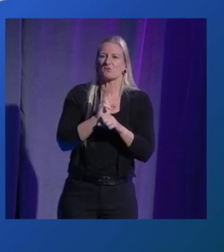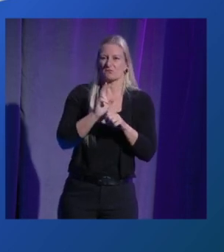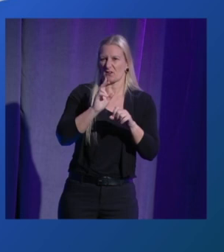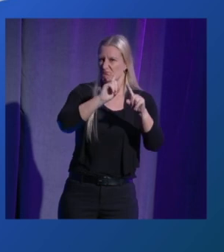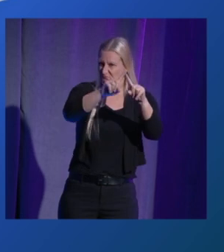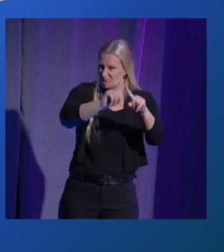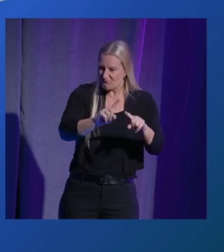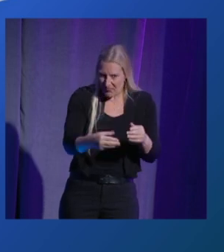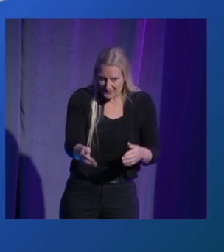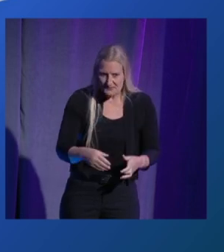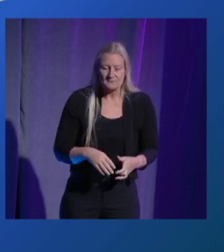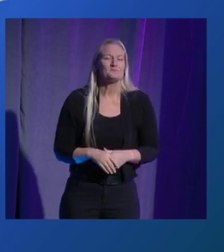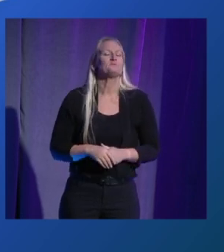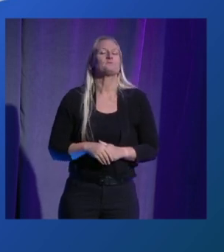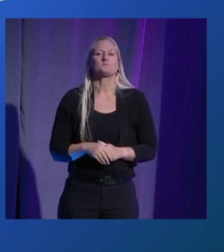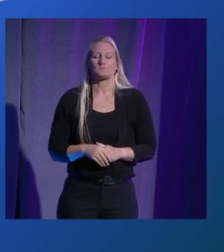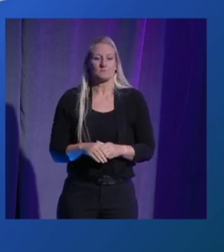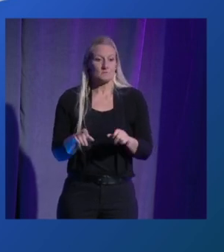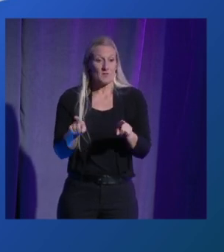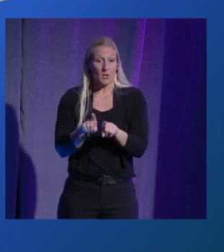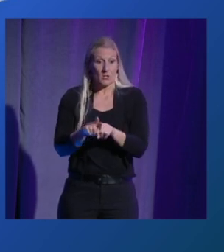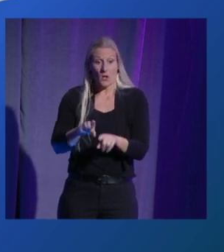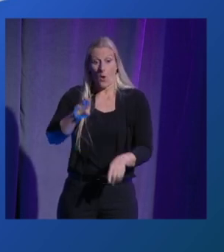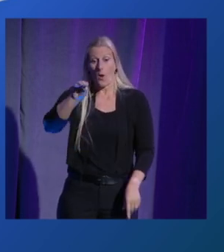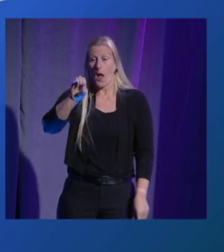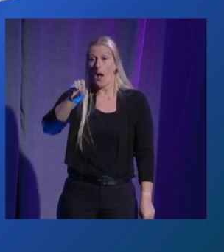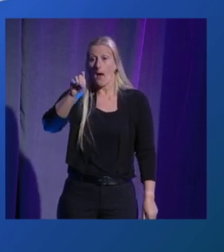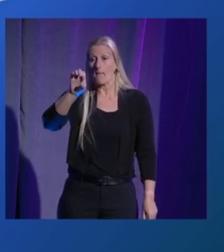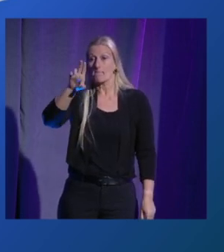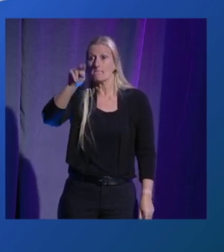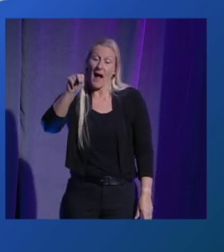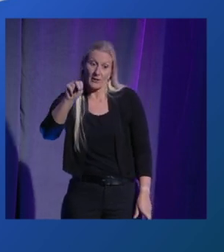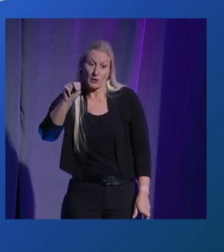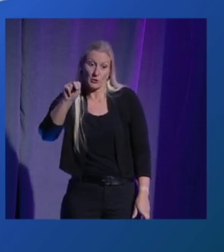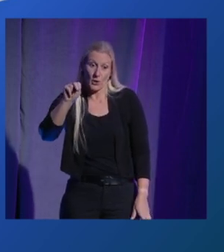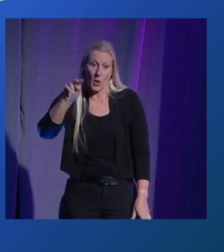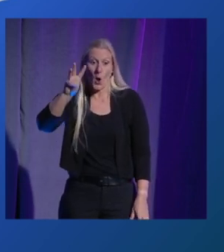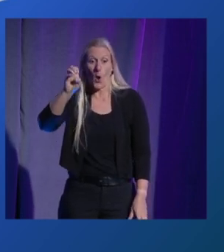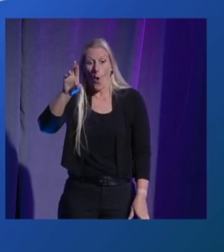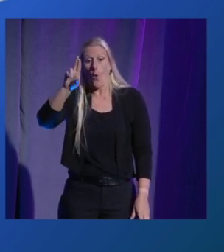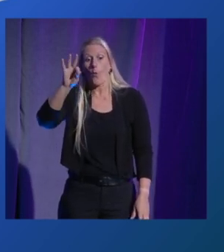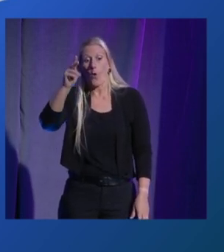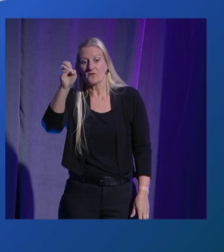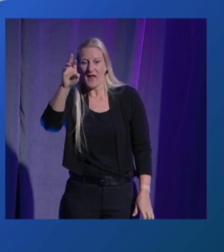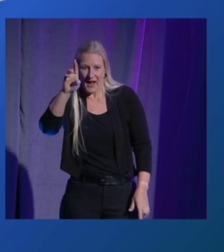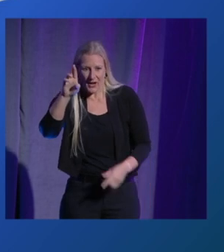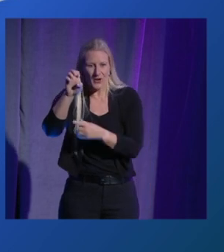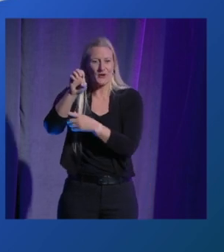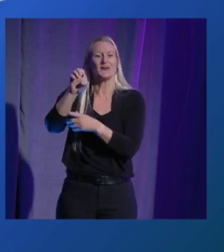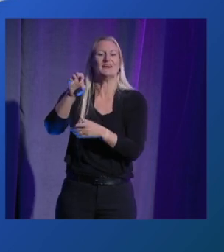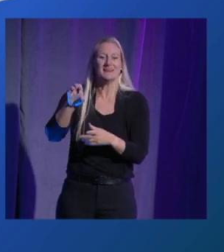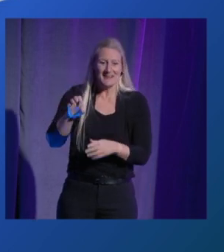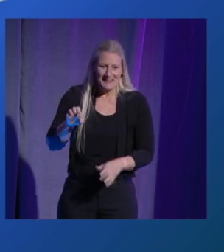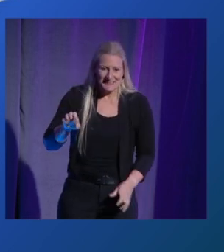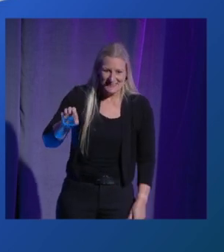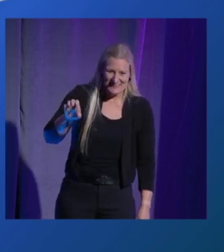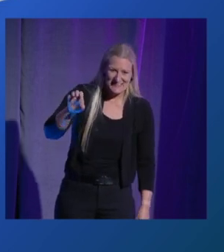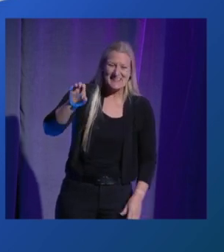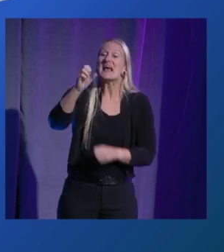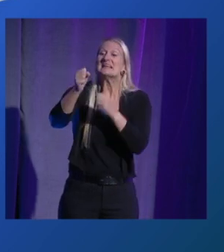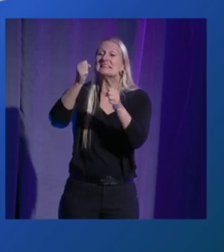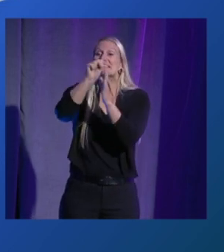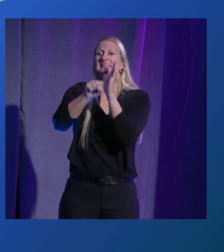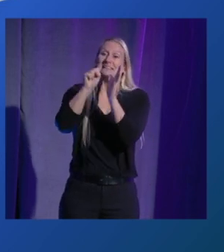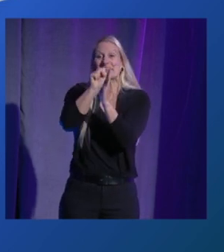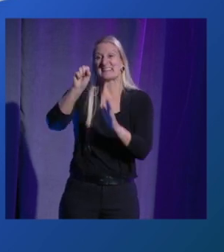the way uh Modern Warfare season 6 started two hours ago so for those of you that are hopefully your download is happening because